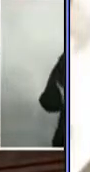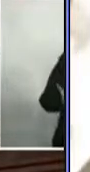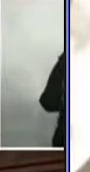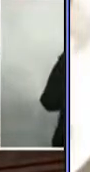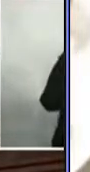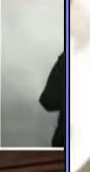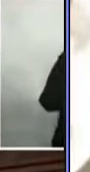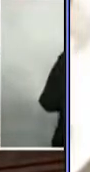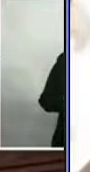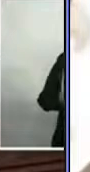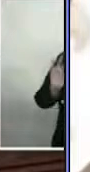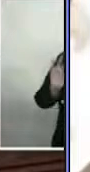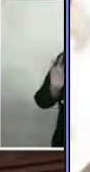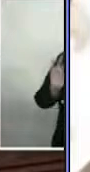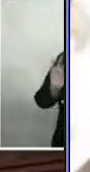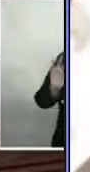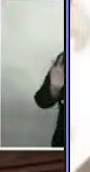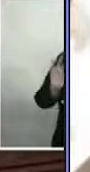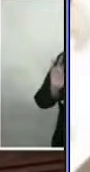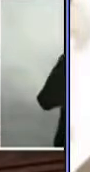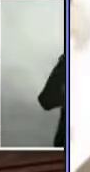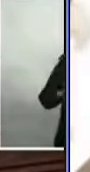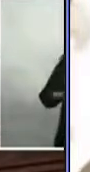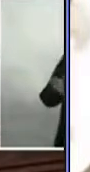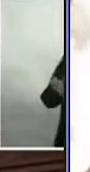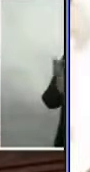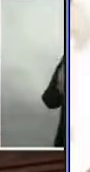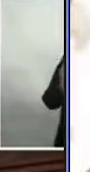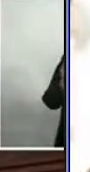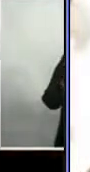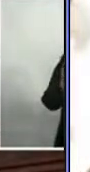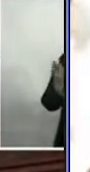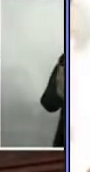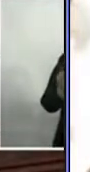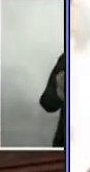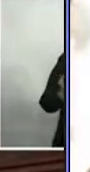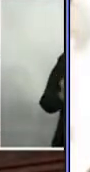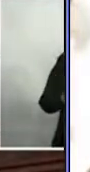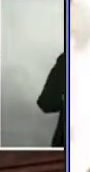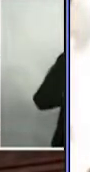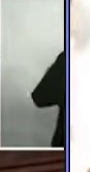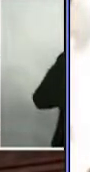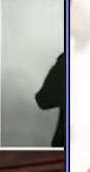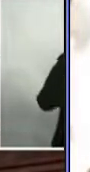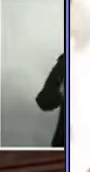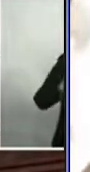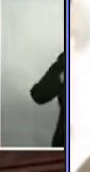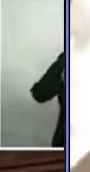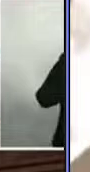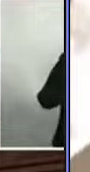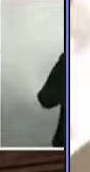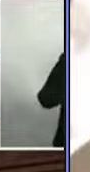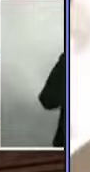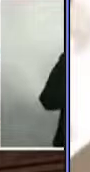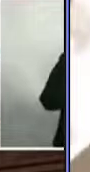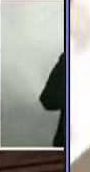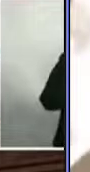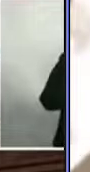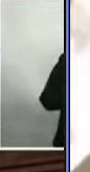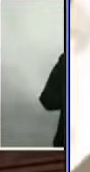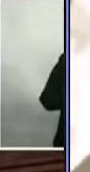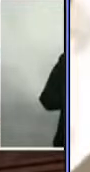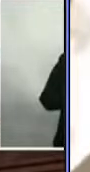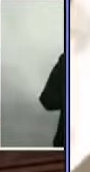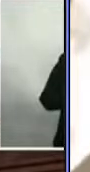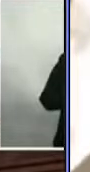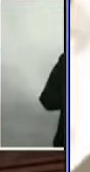We believe that the follow-up hearings serve a very good purpose because they ensure that rather us waiting for final audit